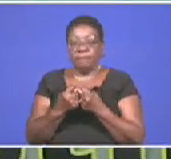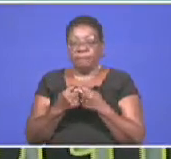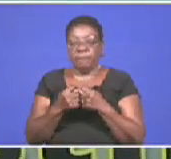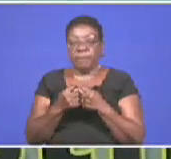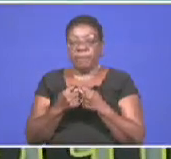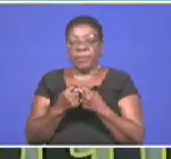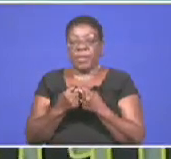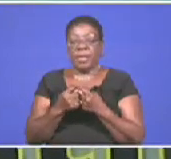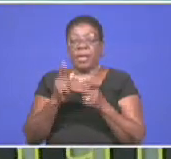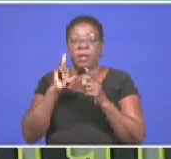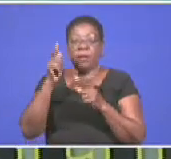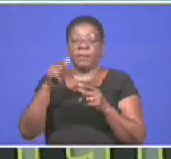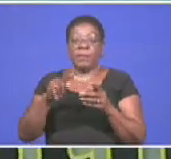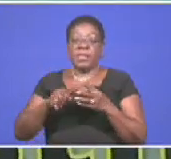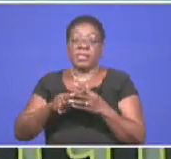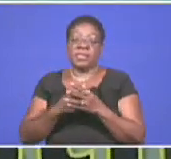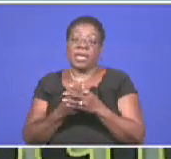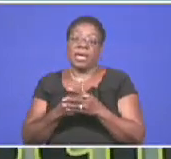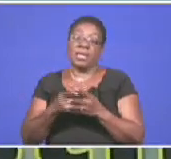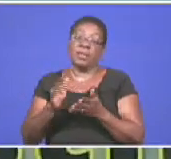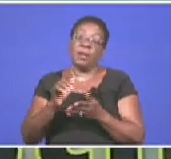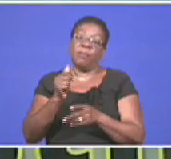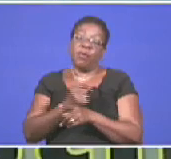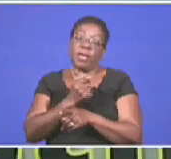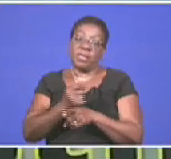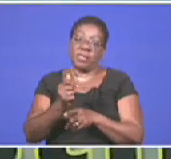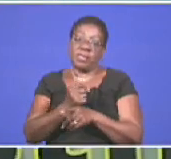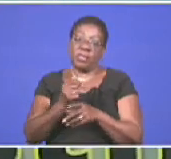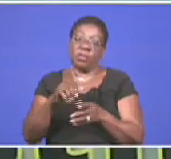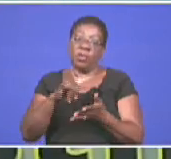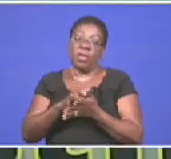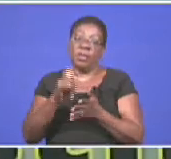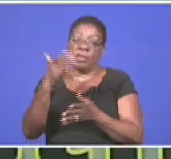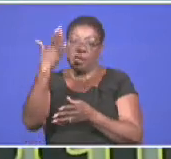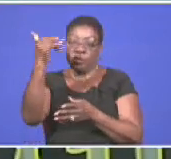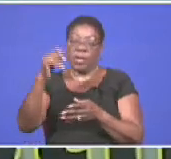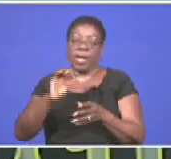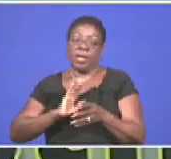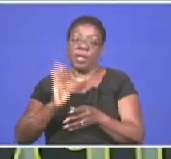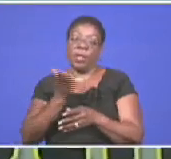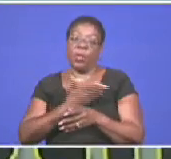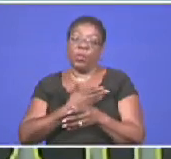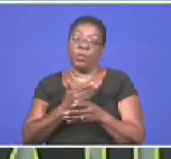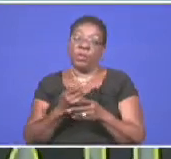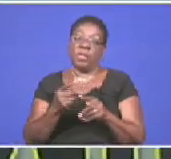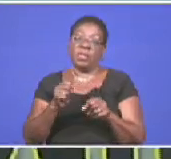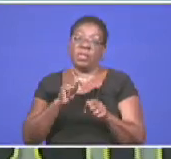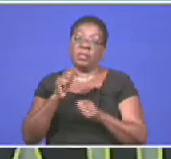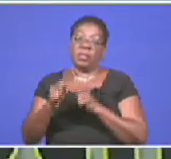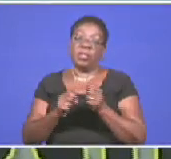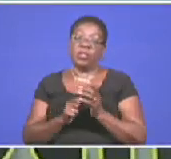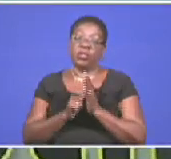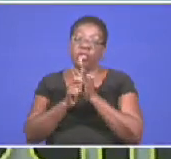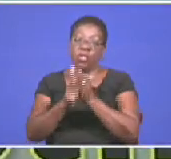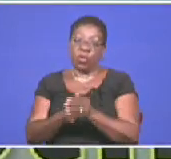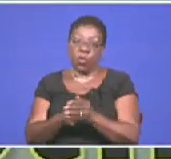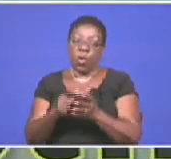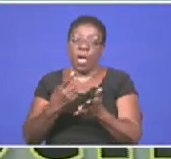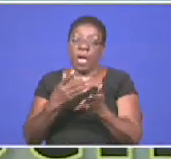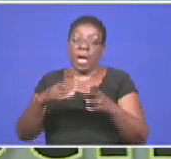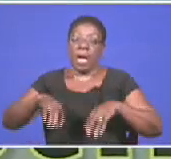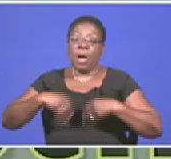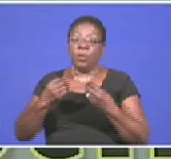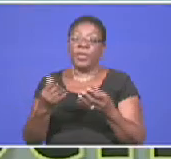at. Because a lot of them are just starting practices and those things. So that's why we really, it's not as much of a tournament as it is a showcase. So they get their